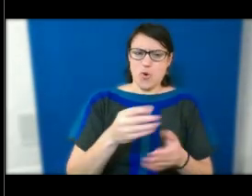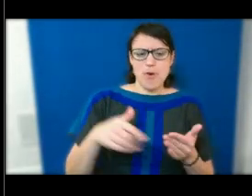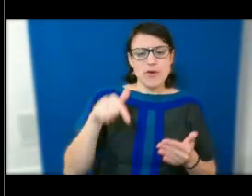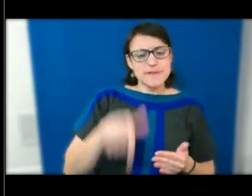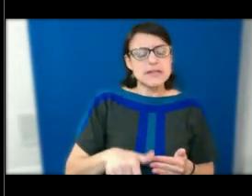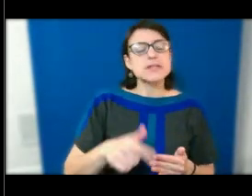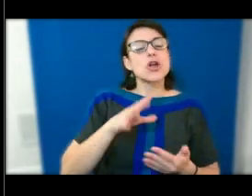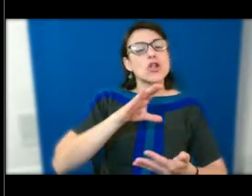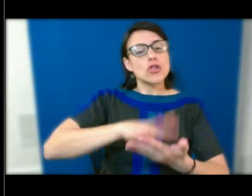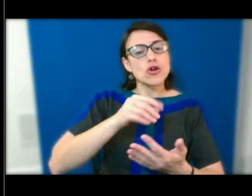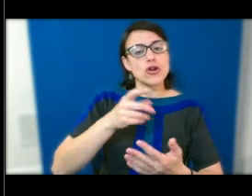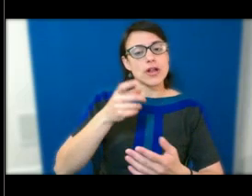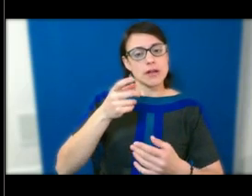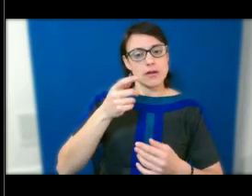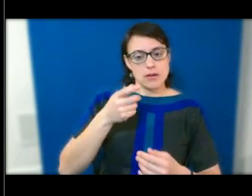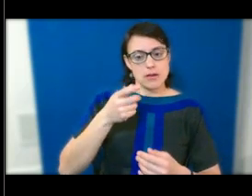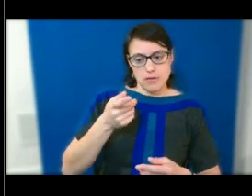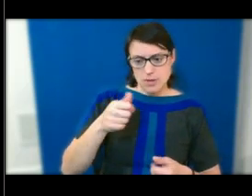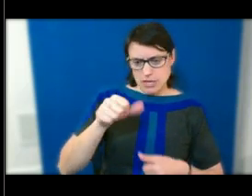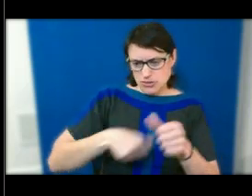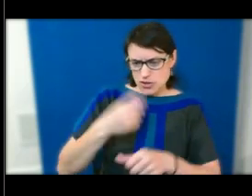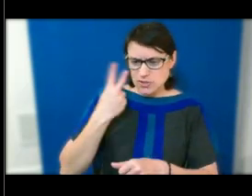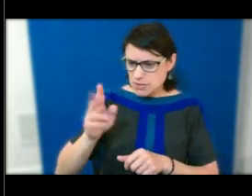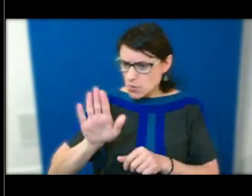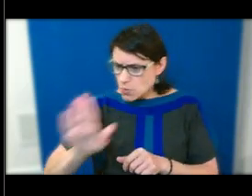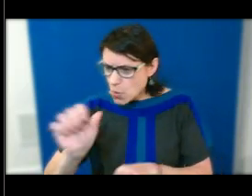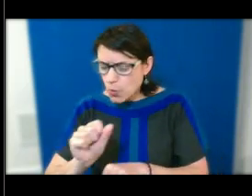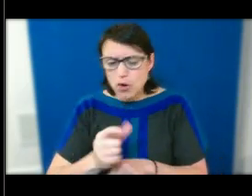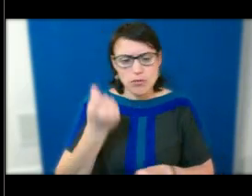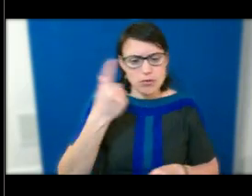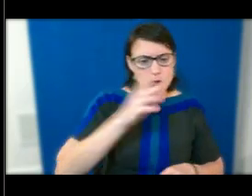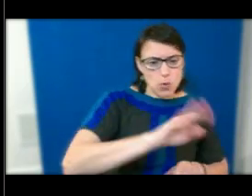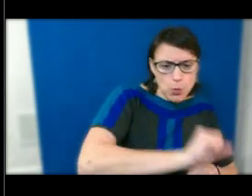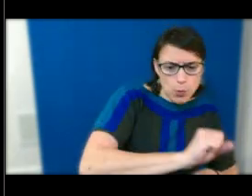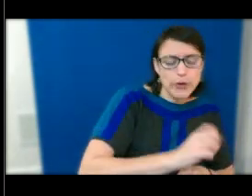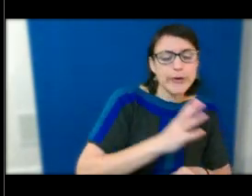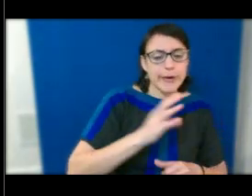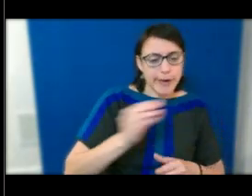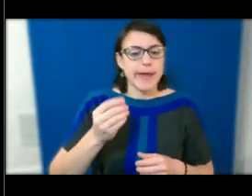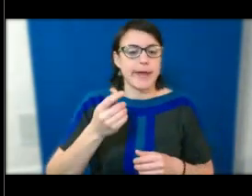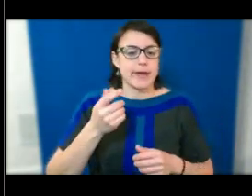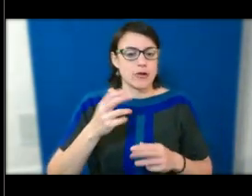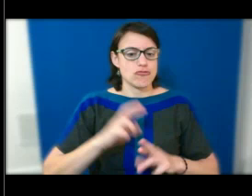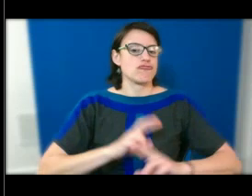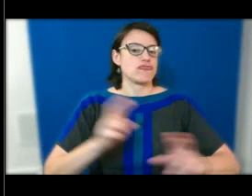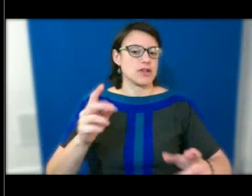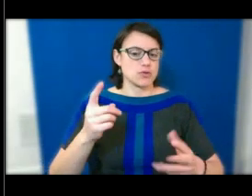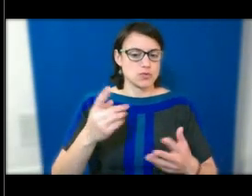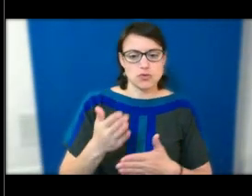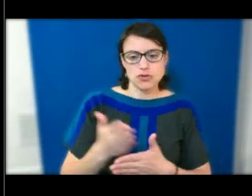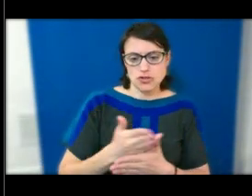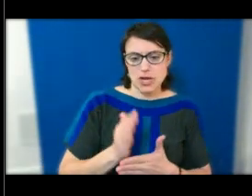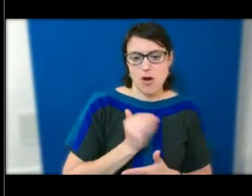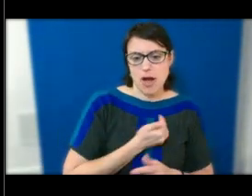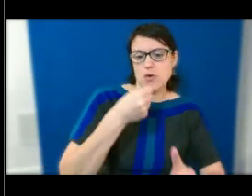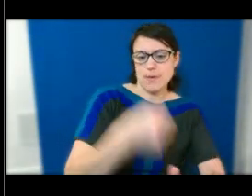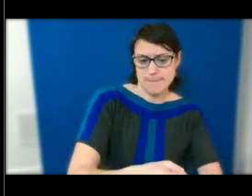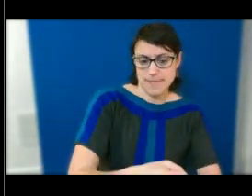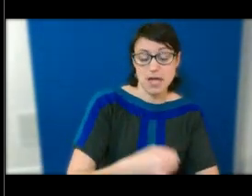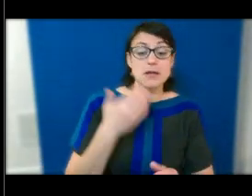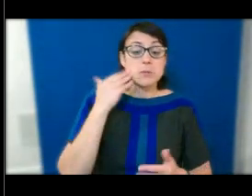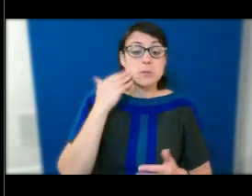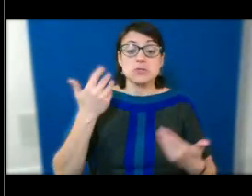around this work, and getting ready to share the impact, because we know that the problems aren't all going to be solved after this funding has been extended. We know there's